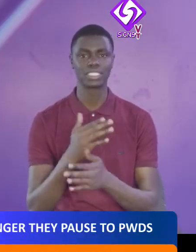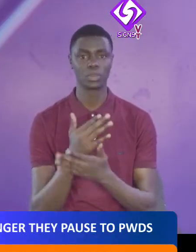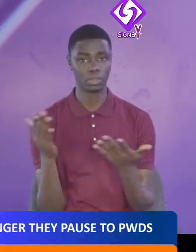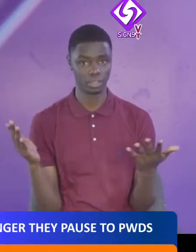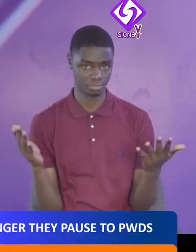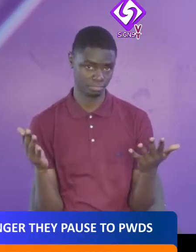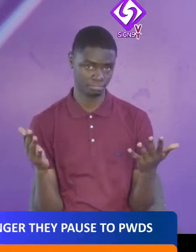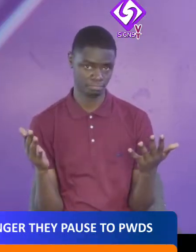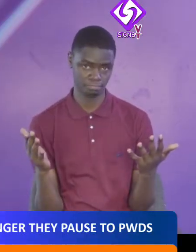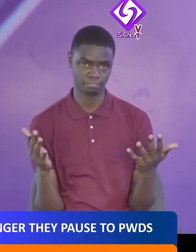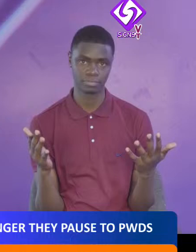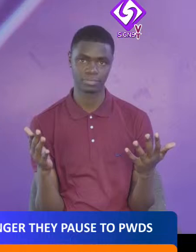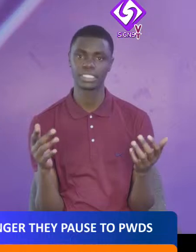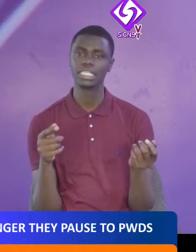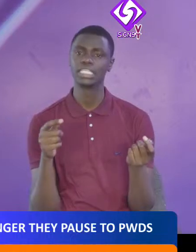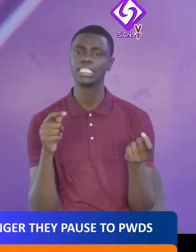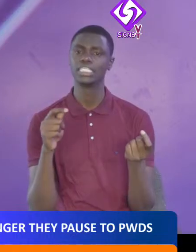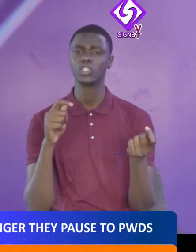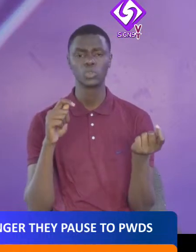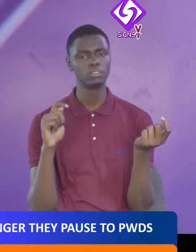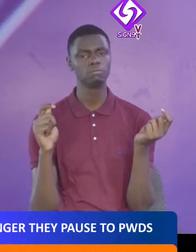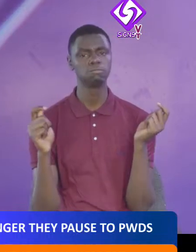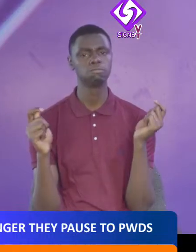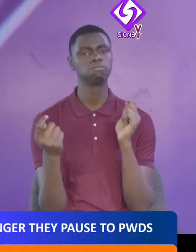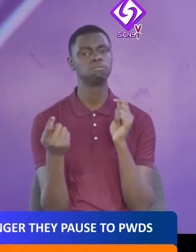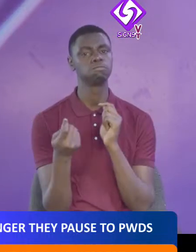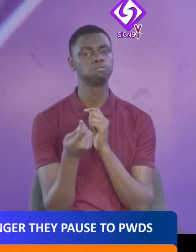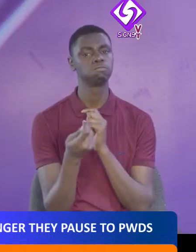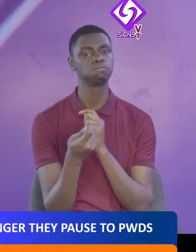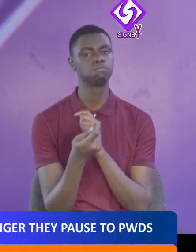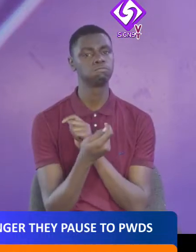will revolutionize